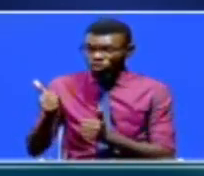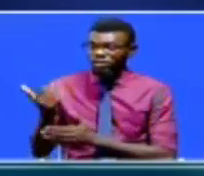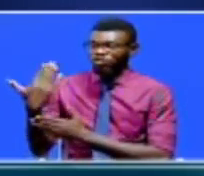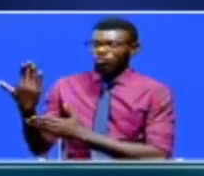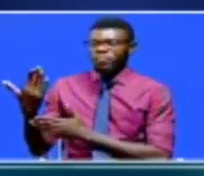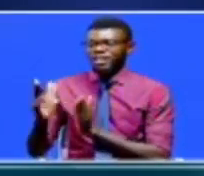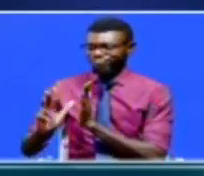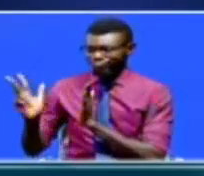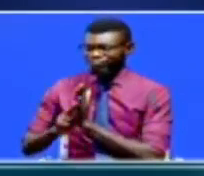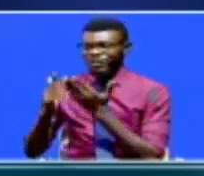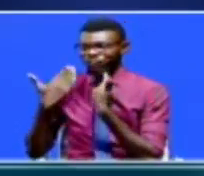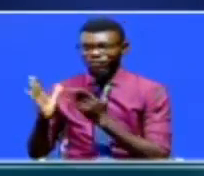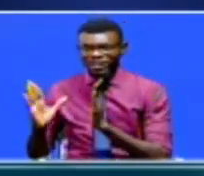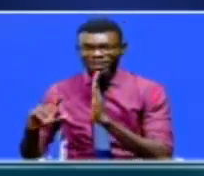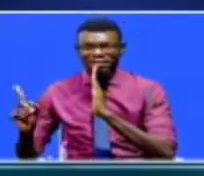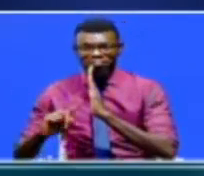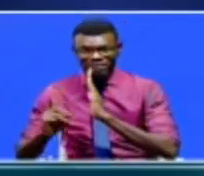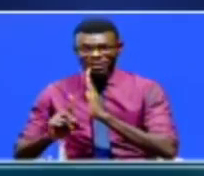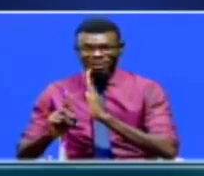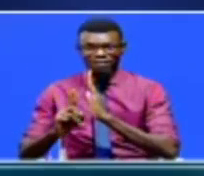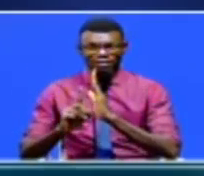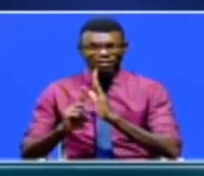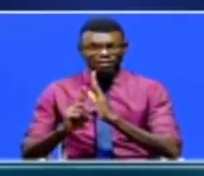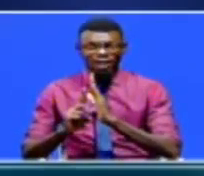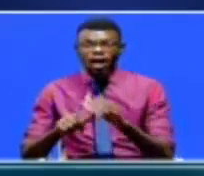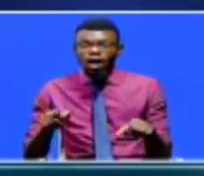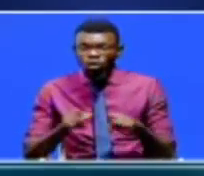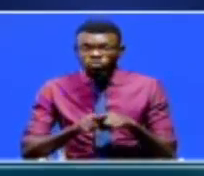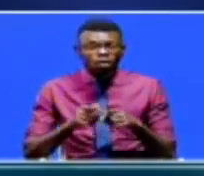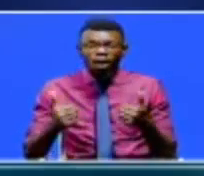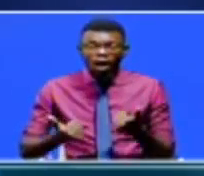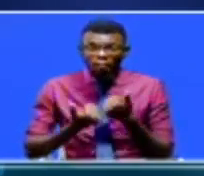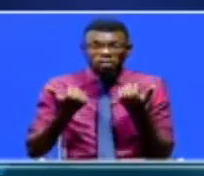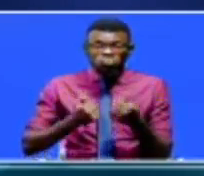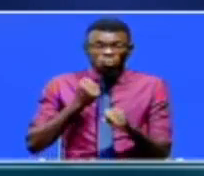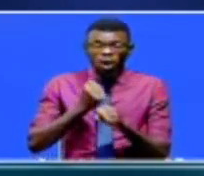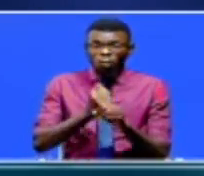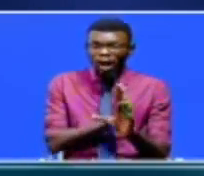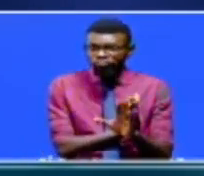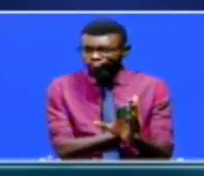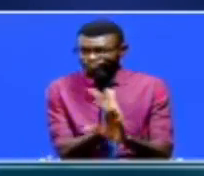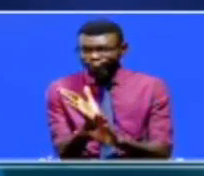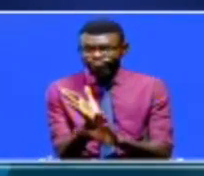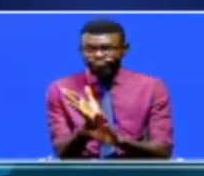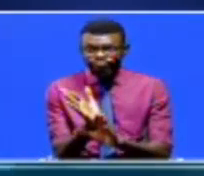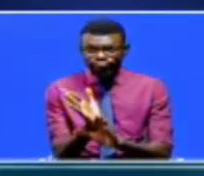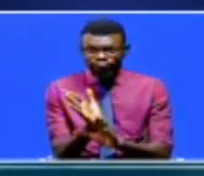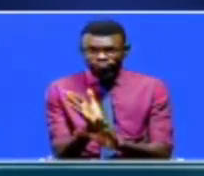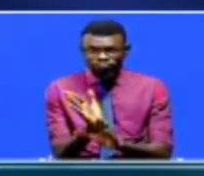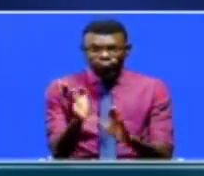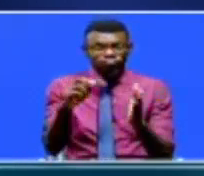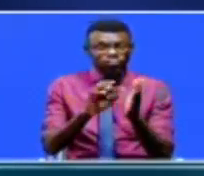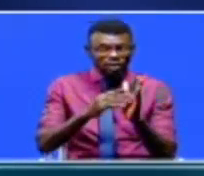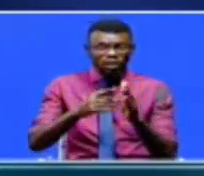document released by the ministry. Okay. And any deviation from that, of course, will lead to the closure of the